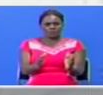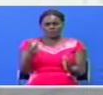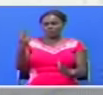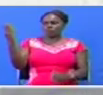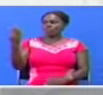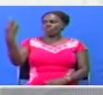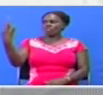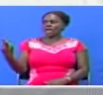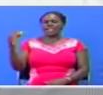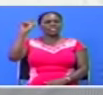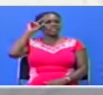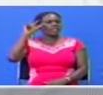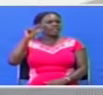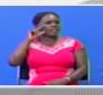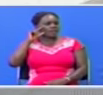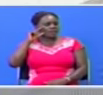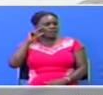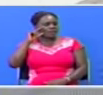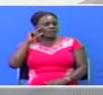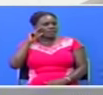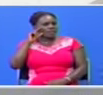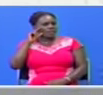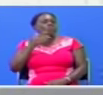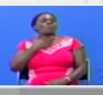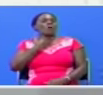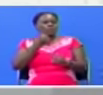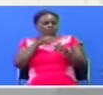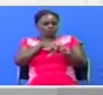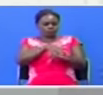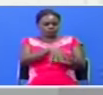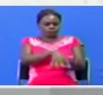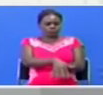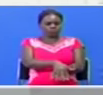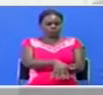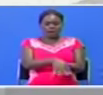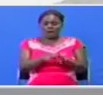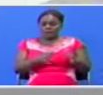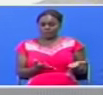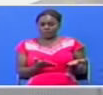gender principle, and we need to integrate into